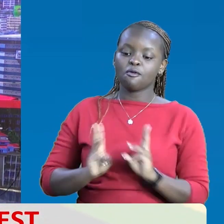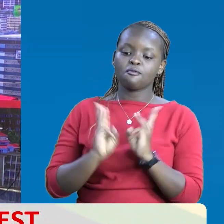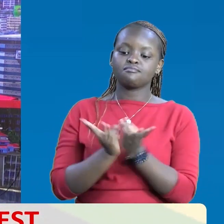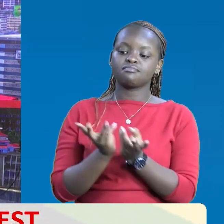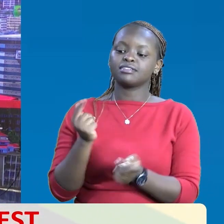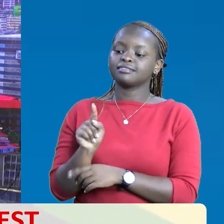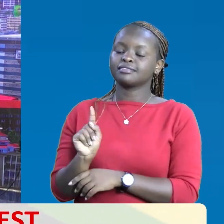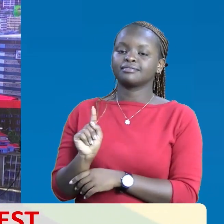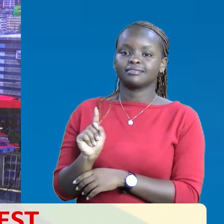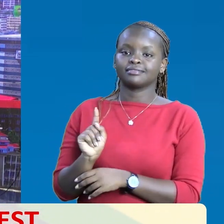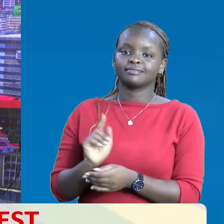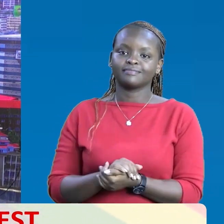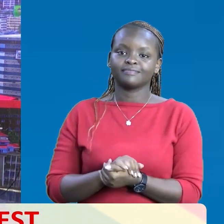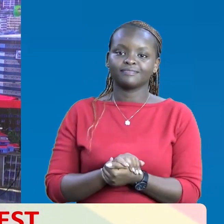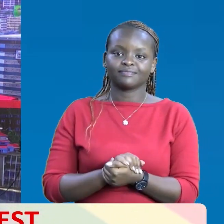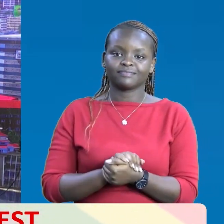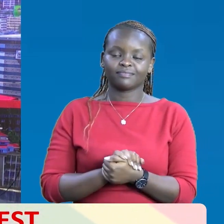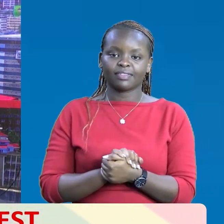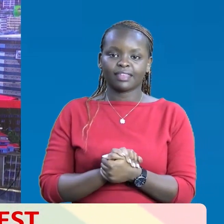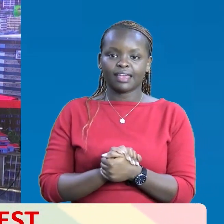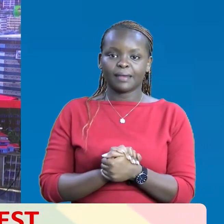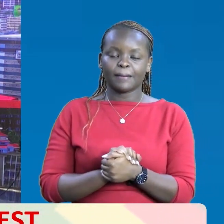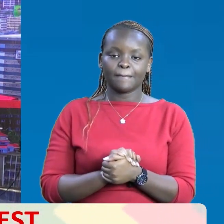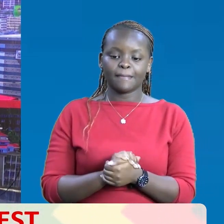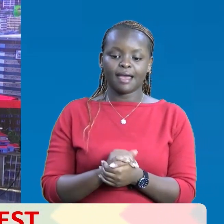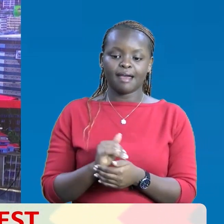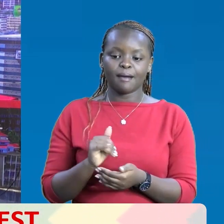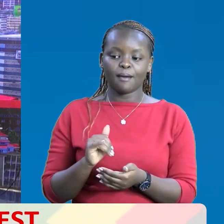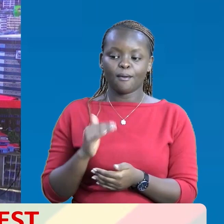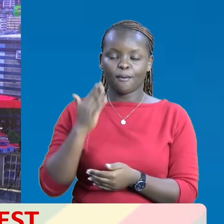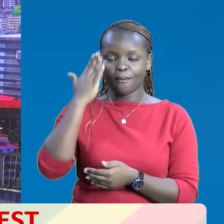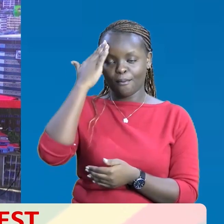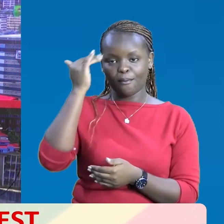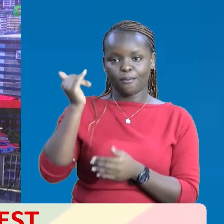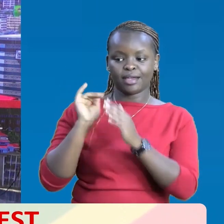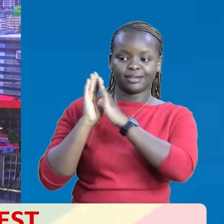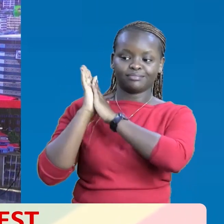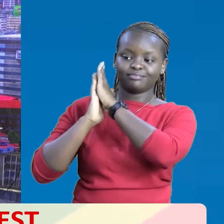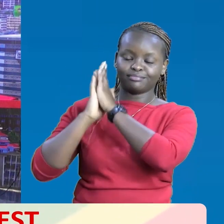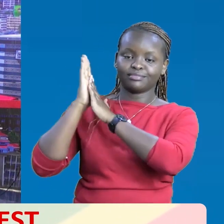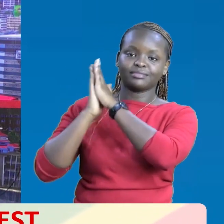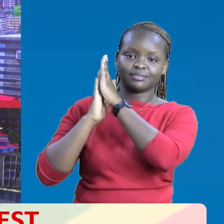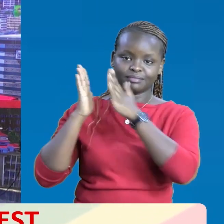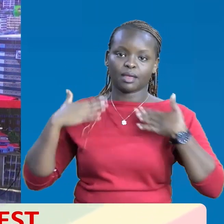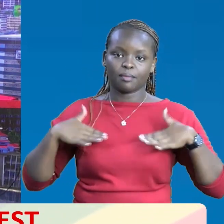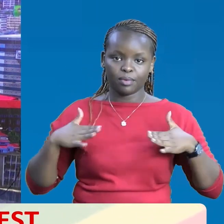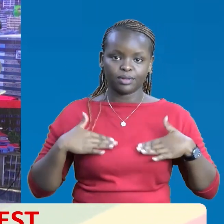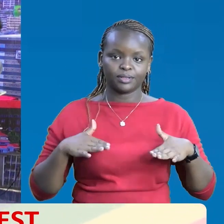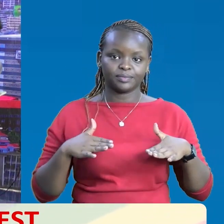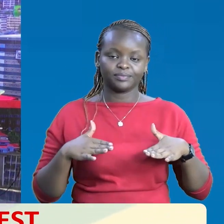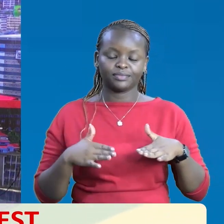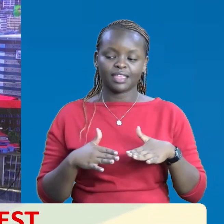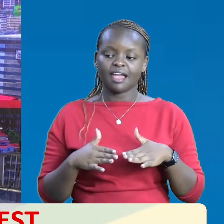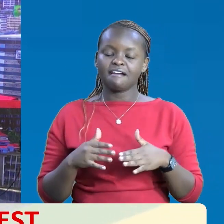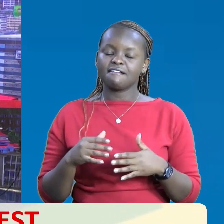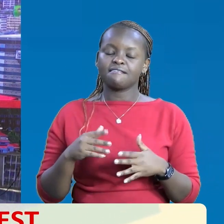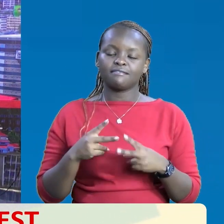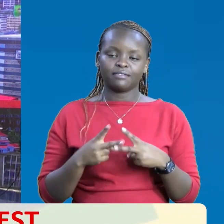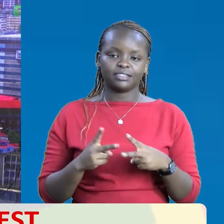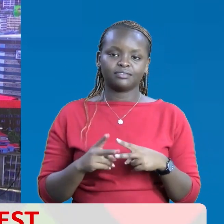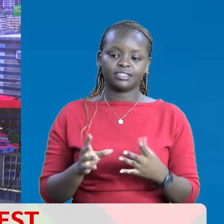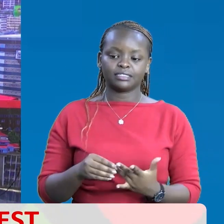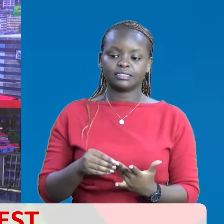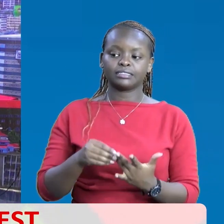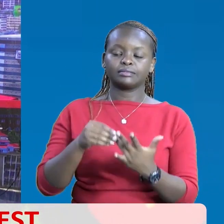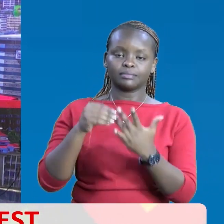True. And that is why Rastafarians are very special because they seek they